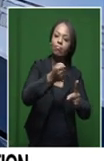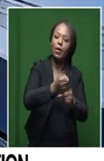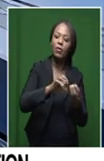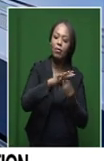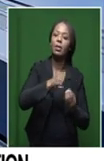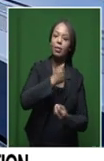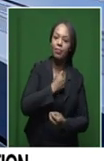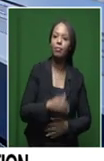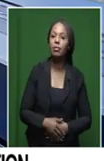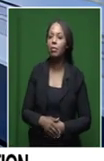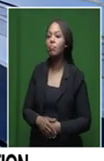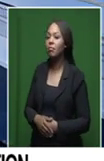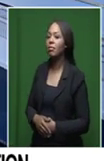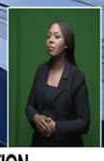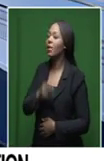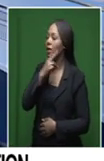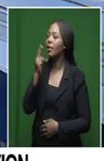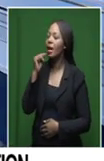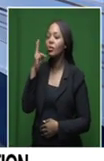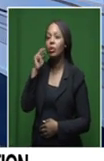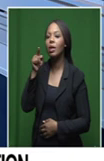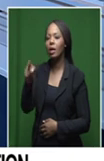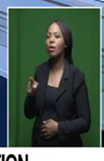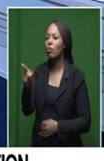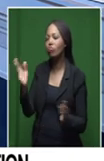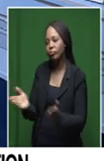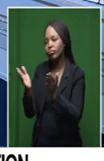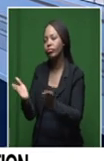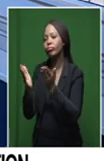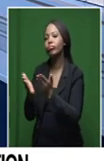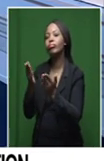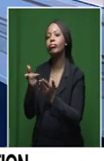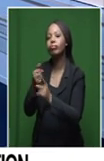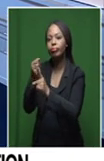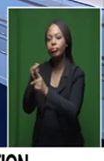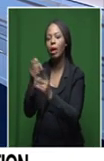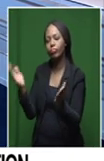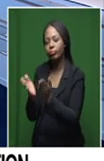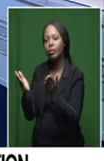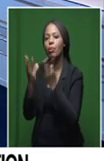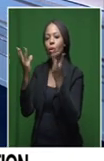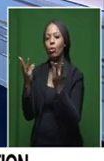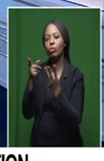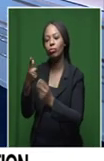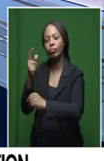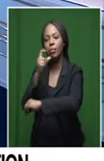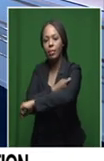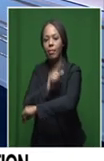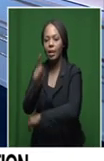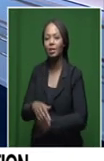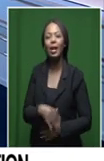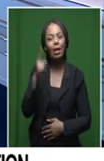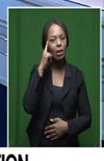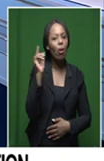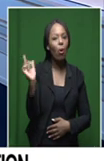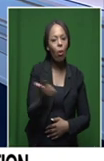that, Stephen. We're really grateful to have people like you that will go out and really encourage people to go out and vaccinate. And I think this is the same thing that we need to have with respect